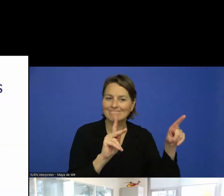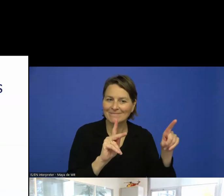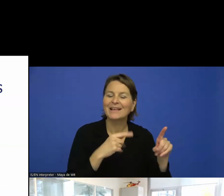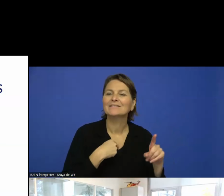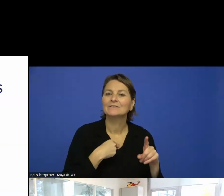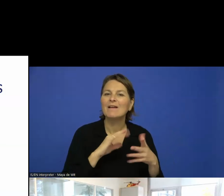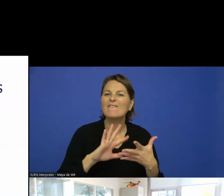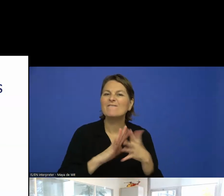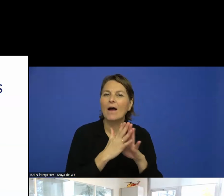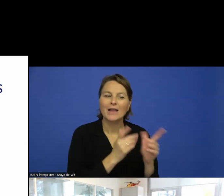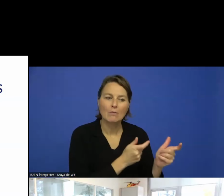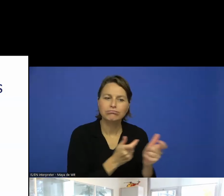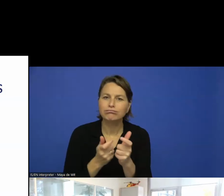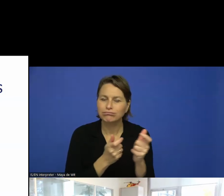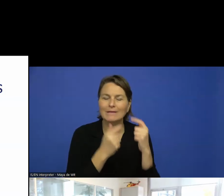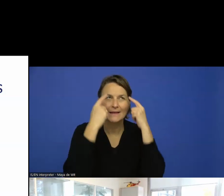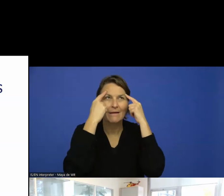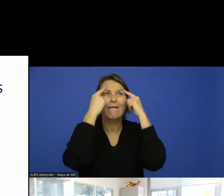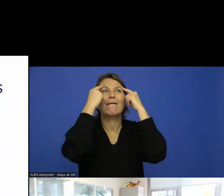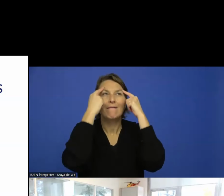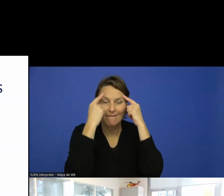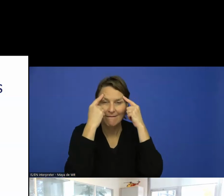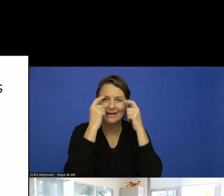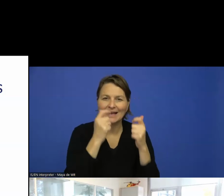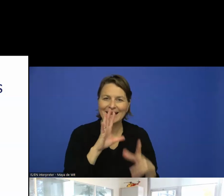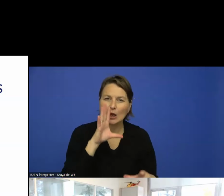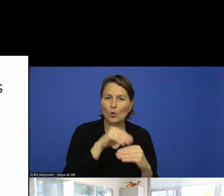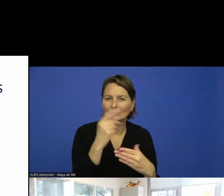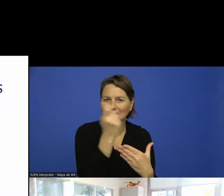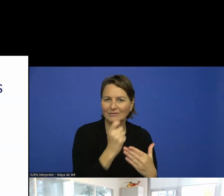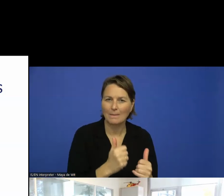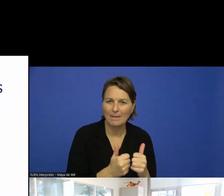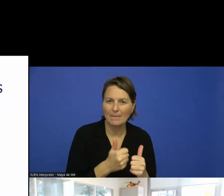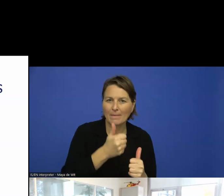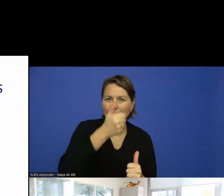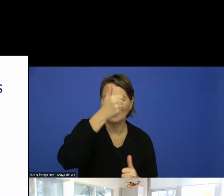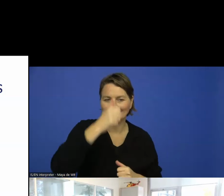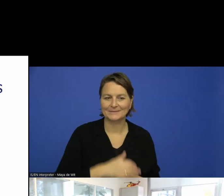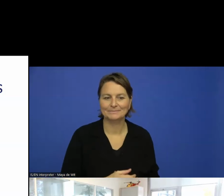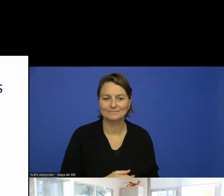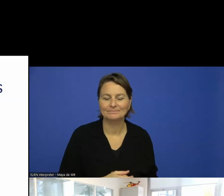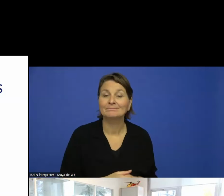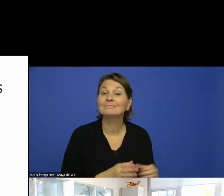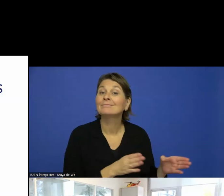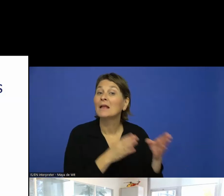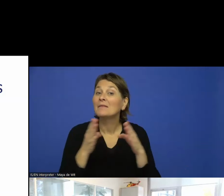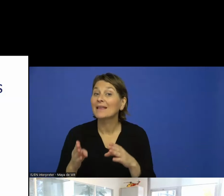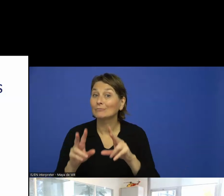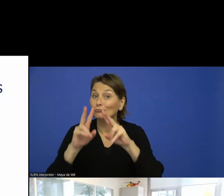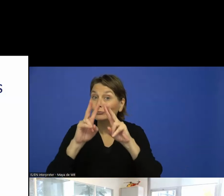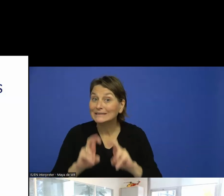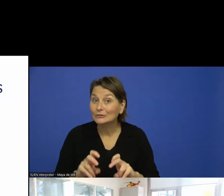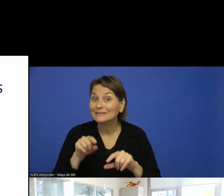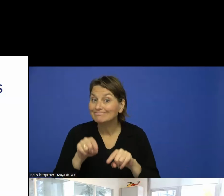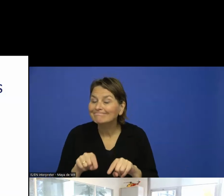design inclusive improvement. And then research, which takes a bit of a slower pace maybe than the others.